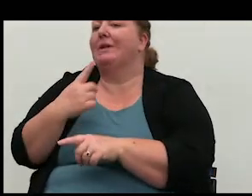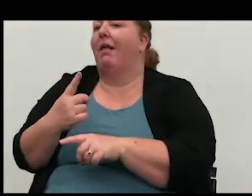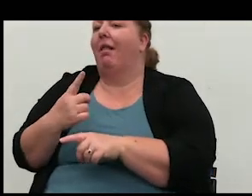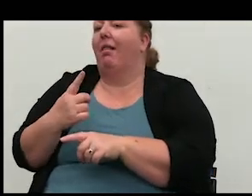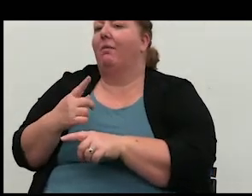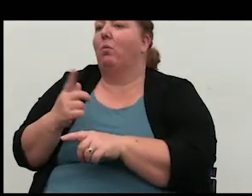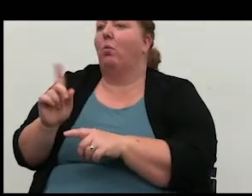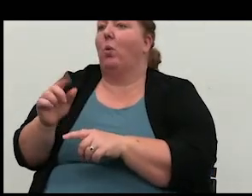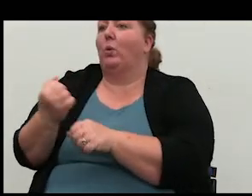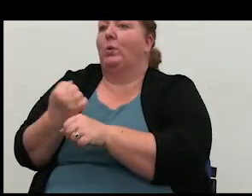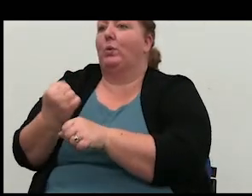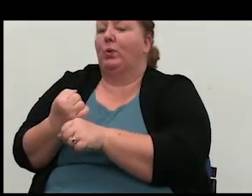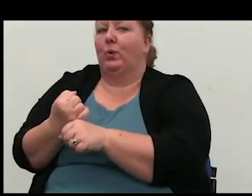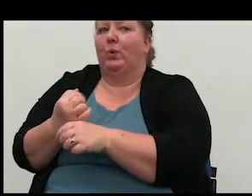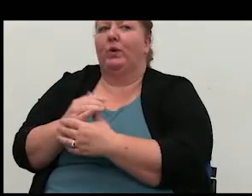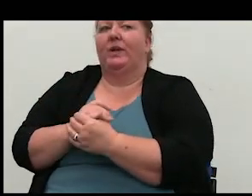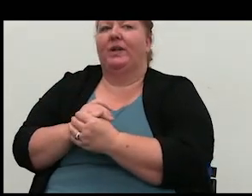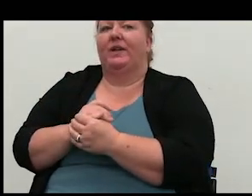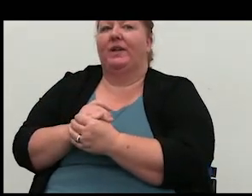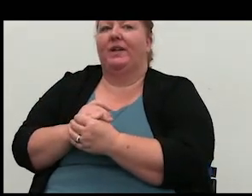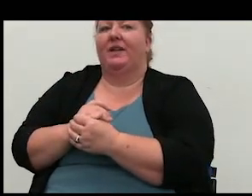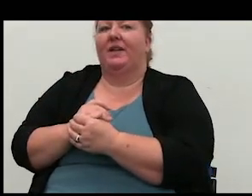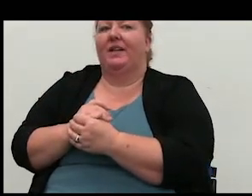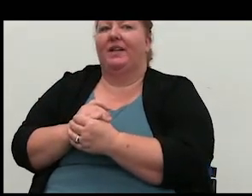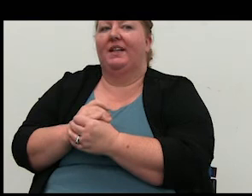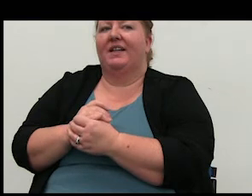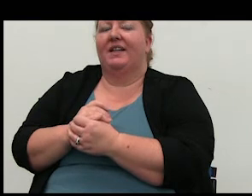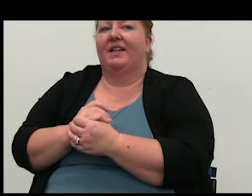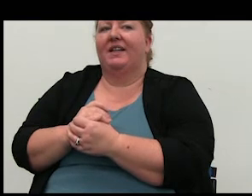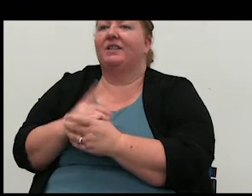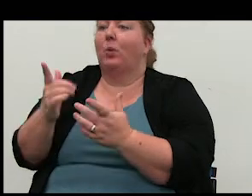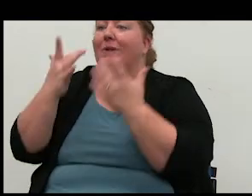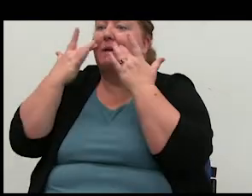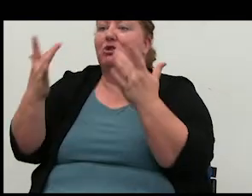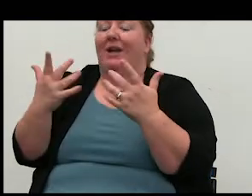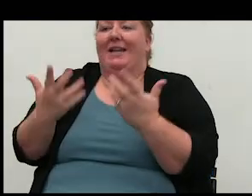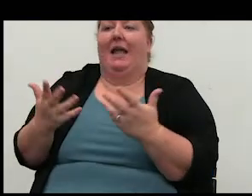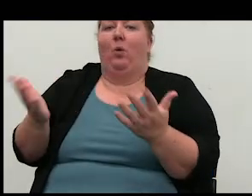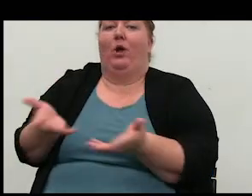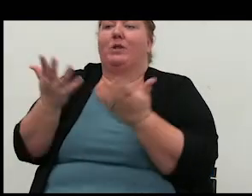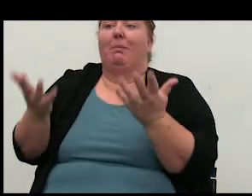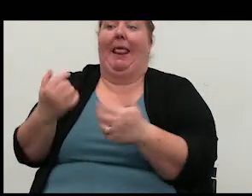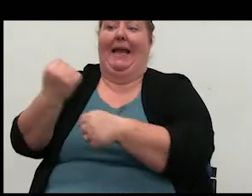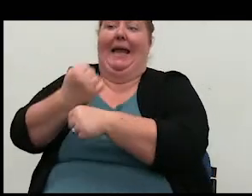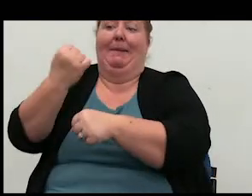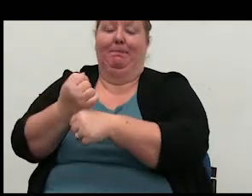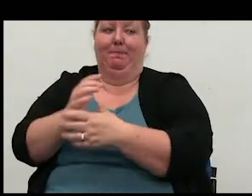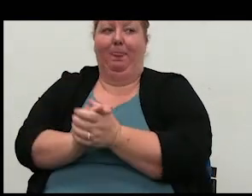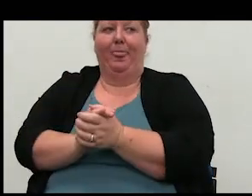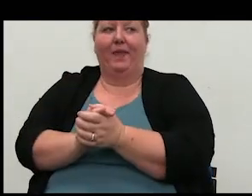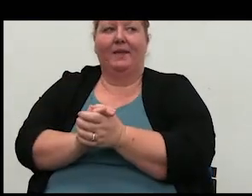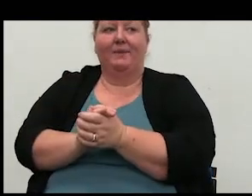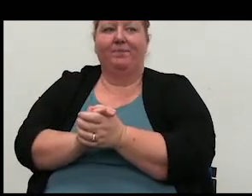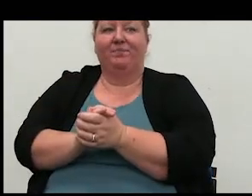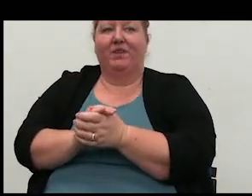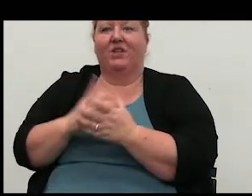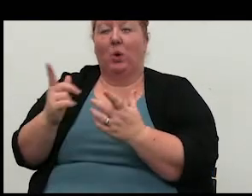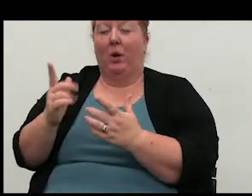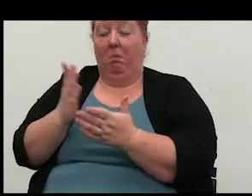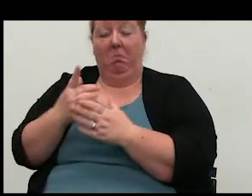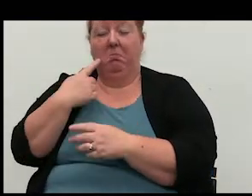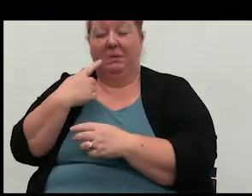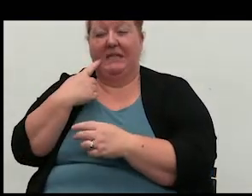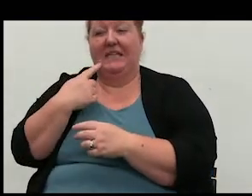to do, you don't tell a machine what to do in every circumstance. To demonstrate this, we're now going to play a game, which is so demeaningly